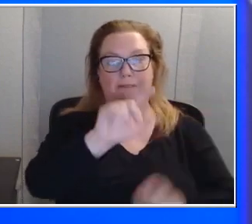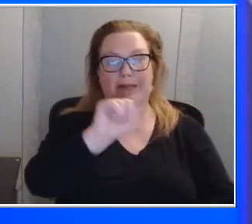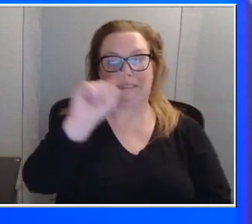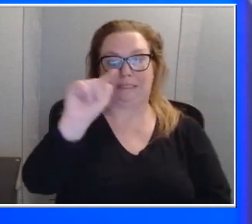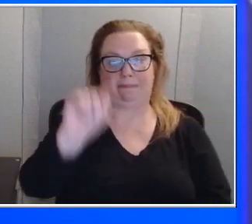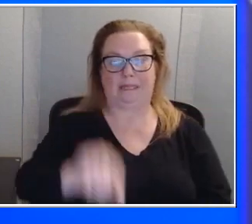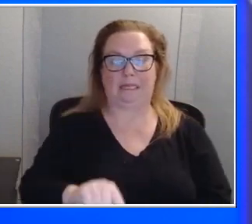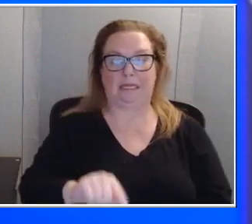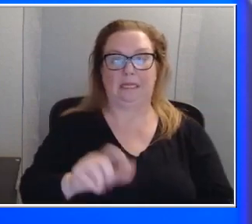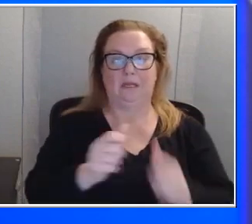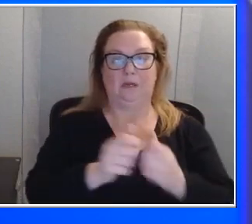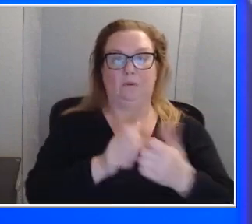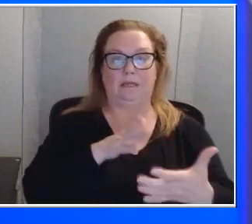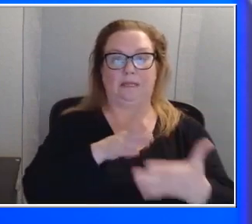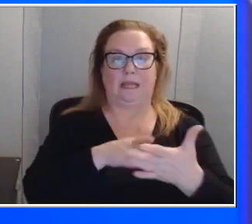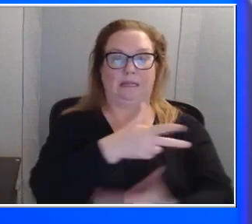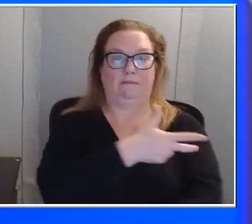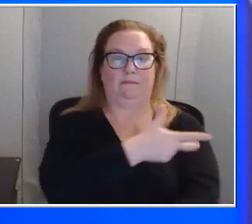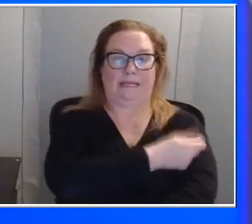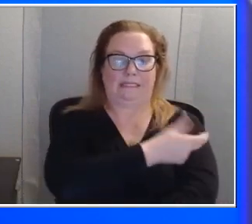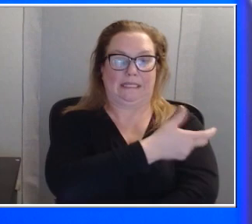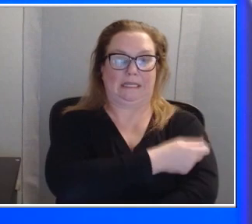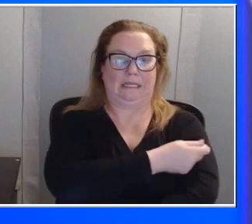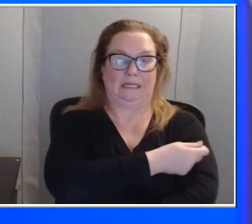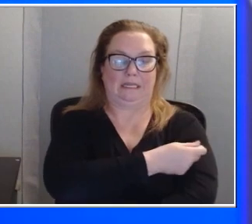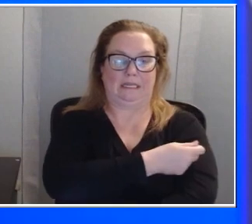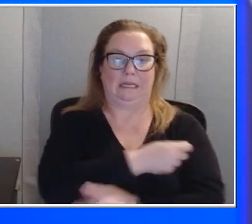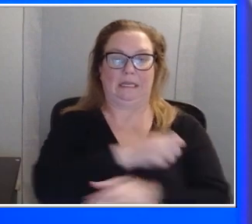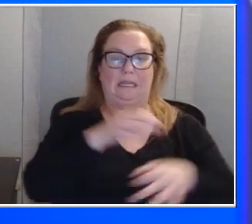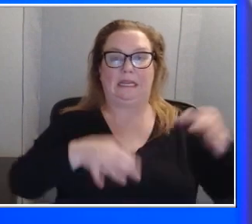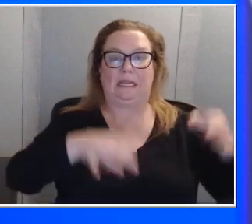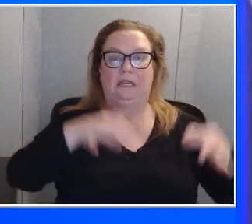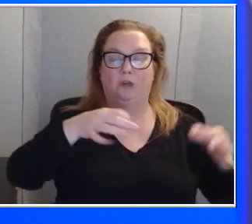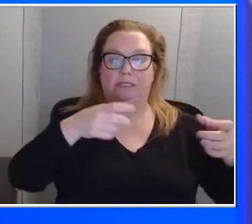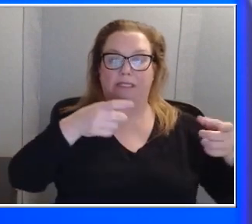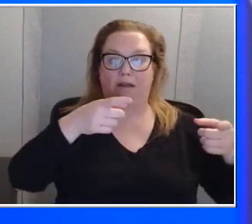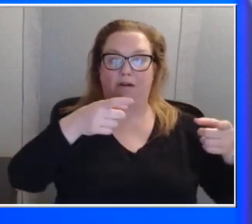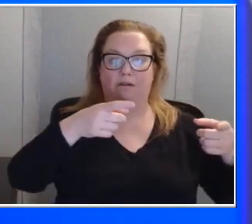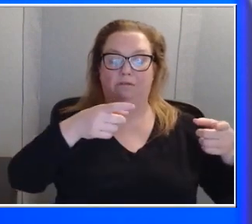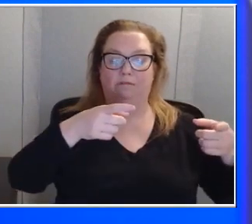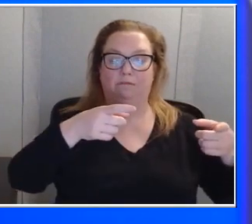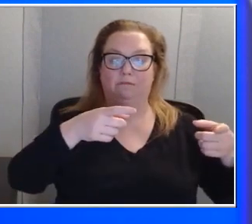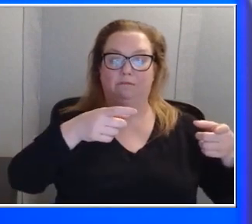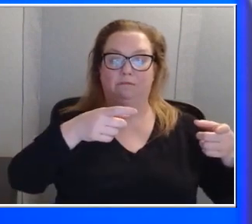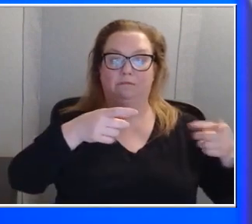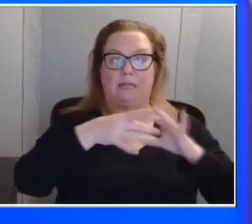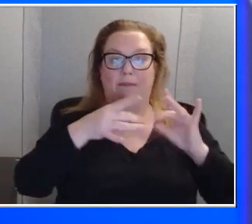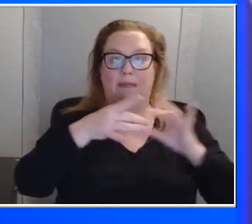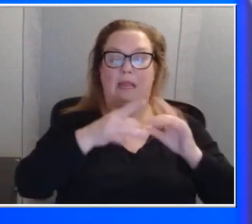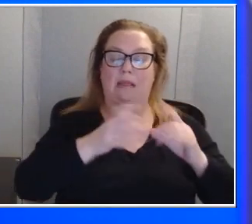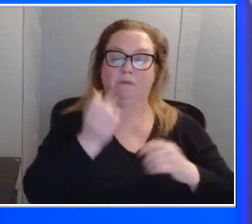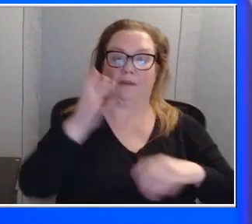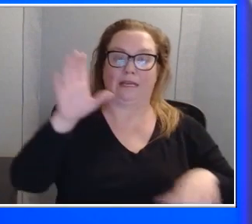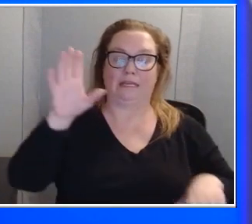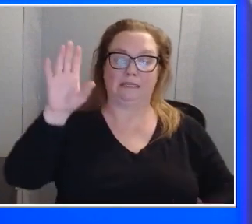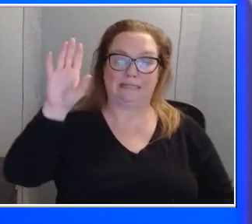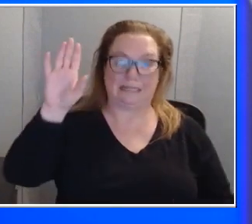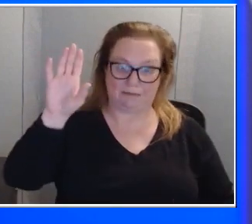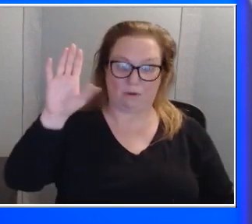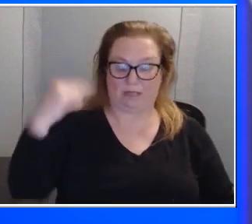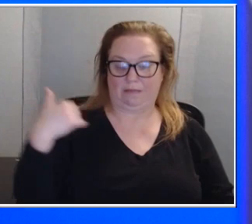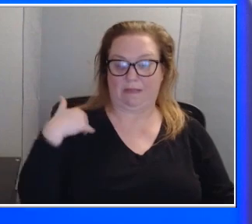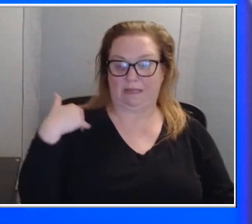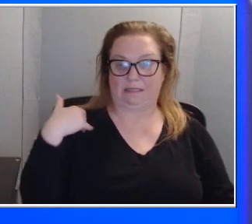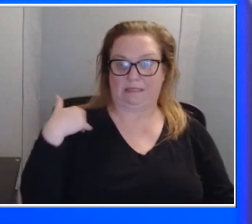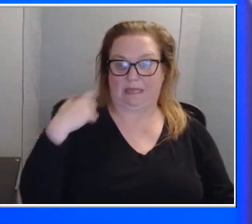with these anti-vaccine hearings that are happening. I have provided testimony to those in the past. I had just come back